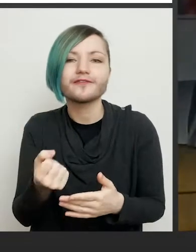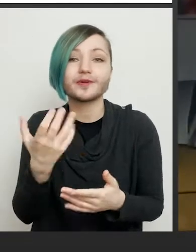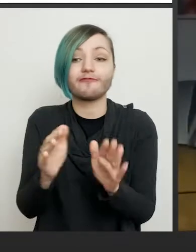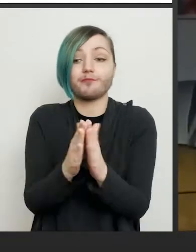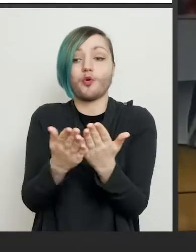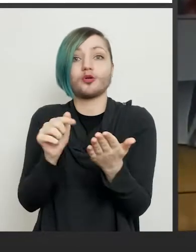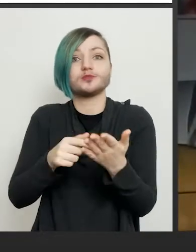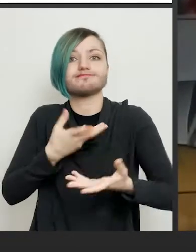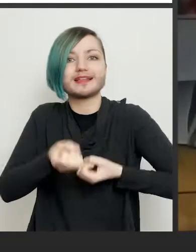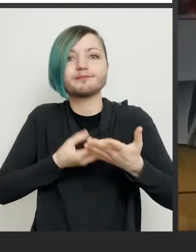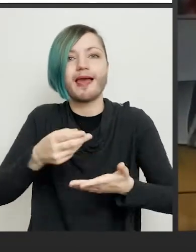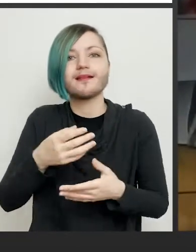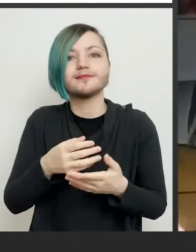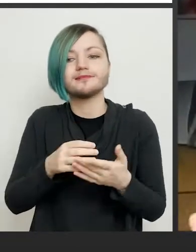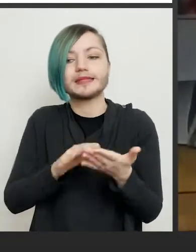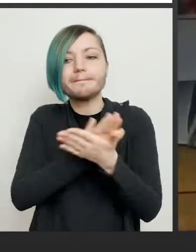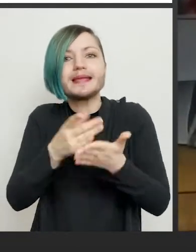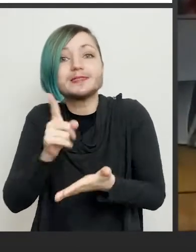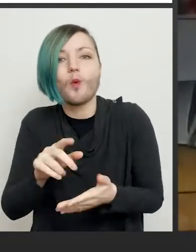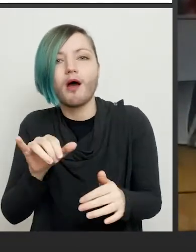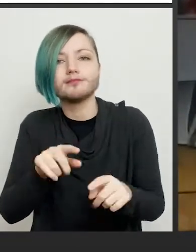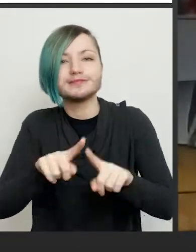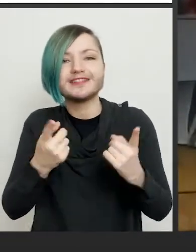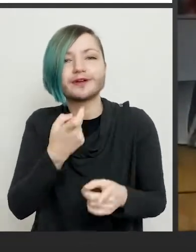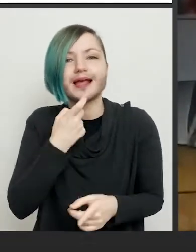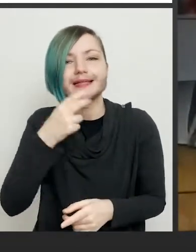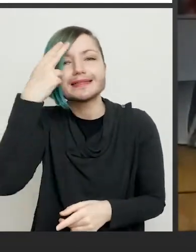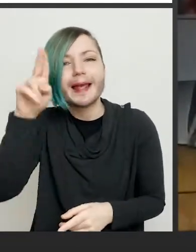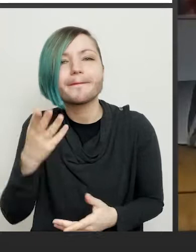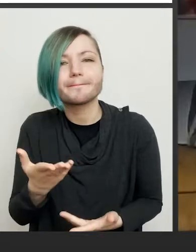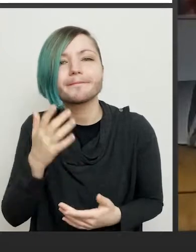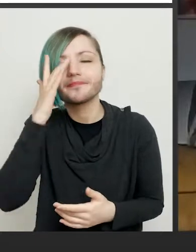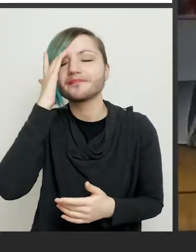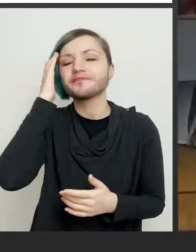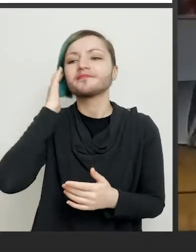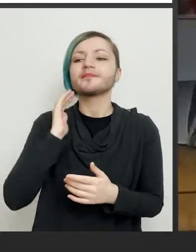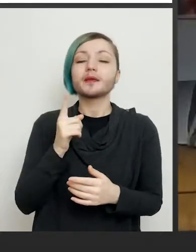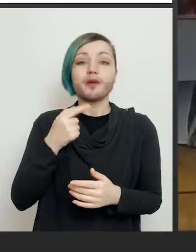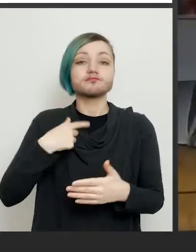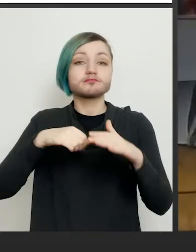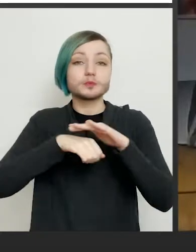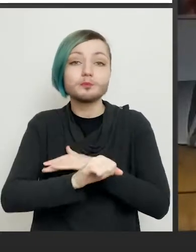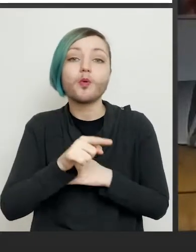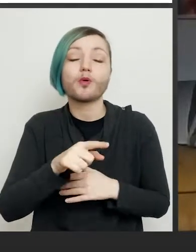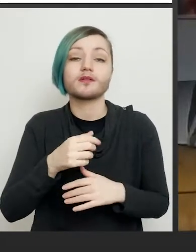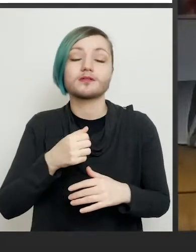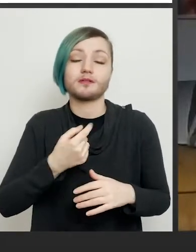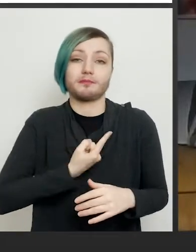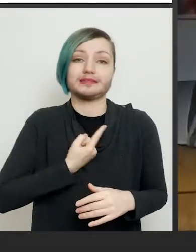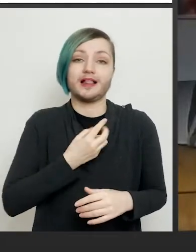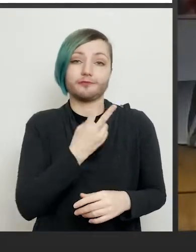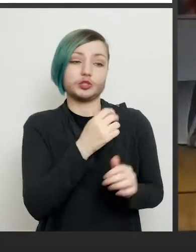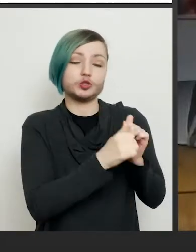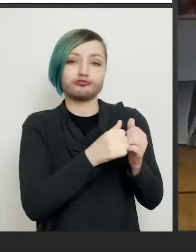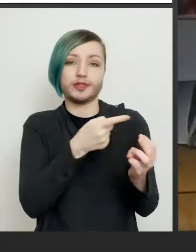books which tell you the explanations of every single name there is in Icelandic, which is quite good. But when I was born, my brothers and I were